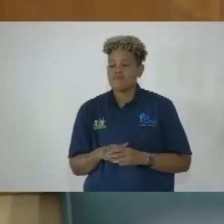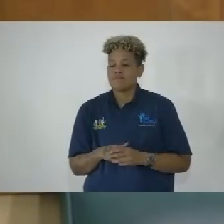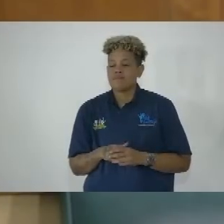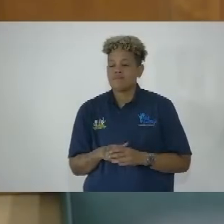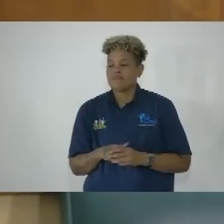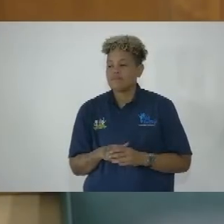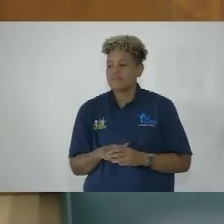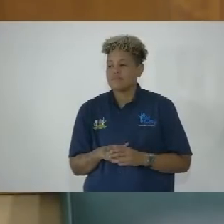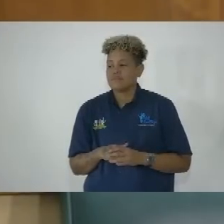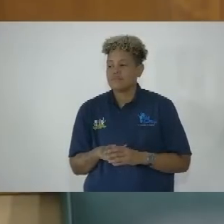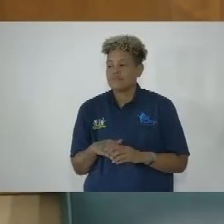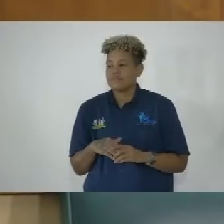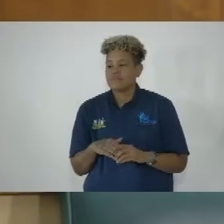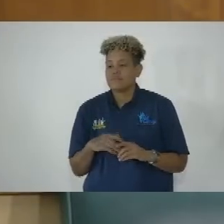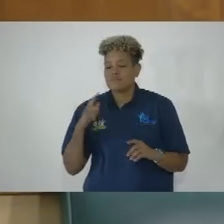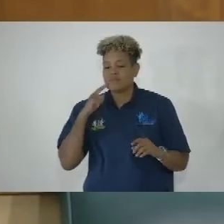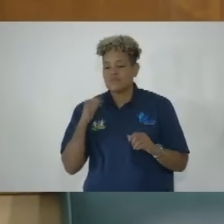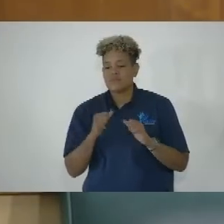To continue,